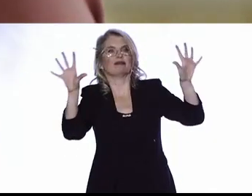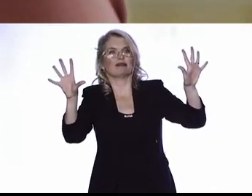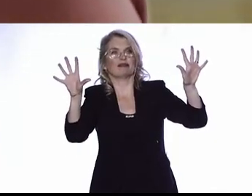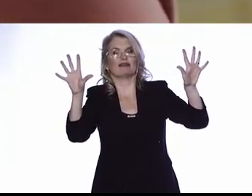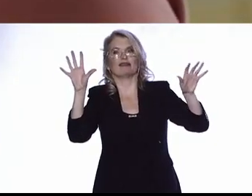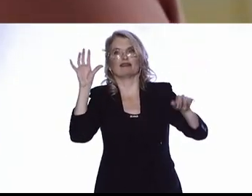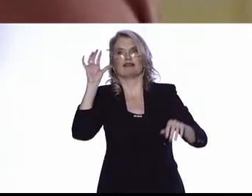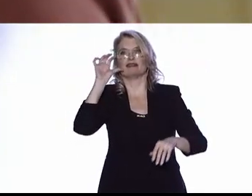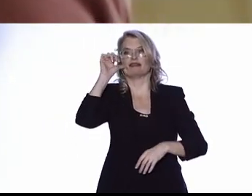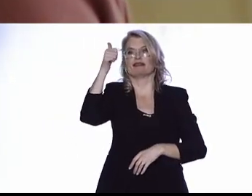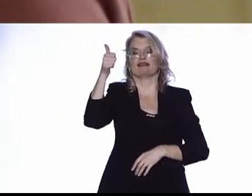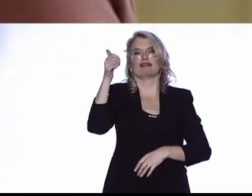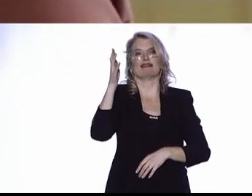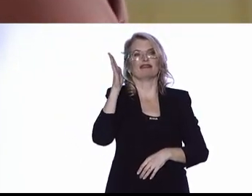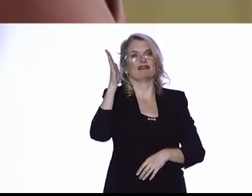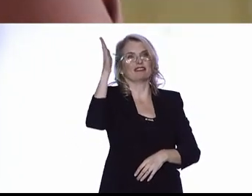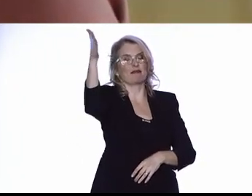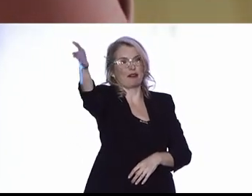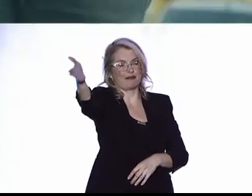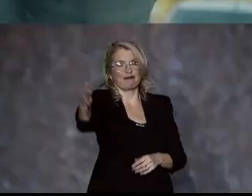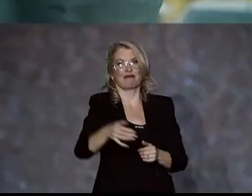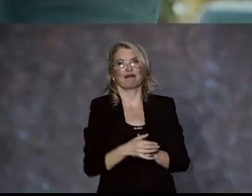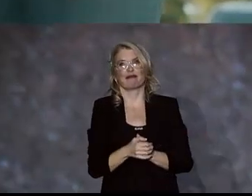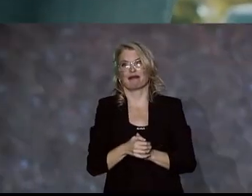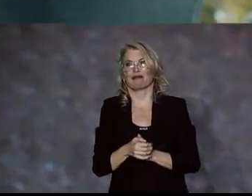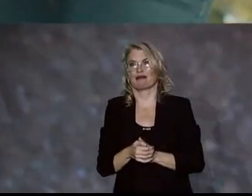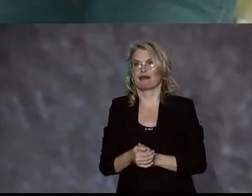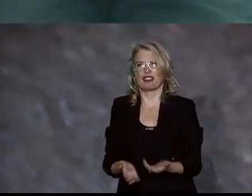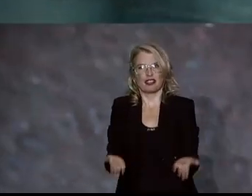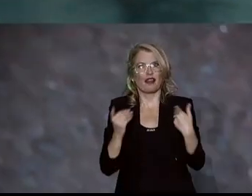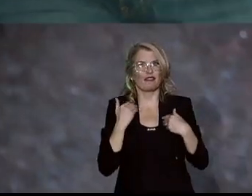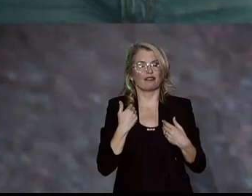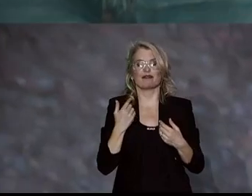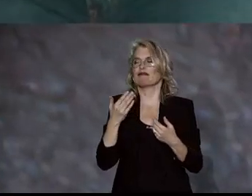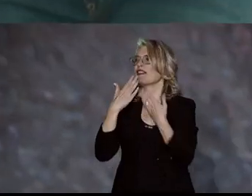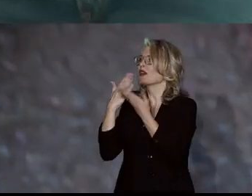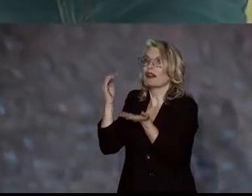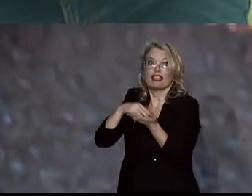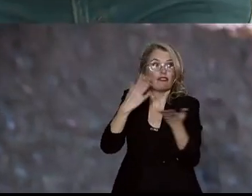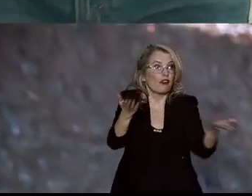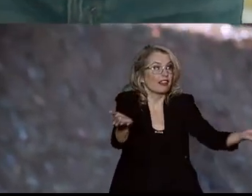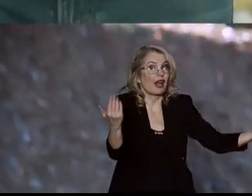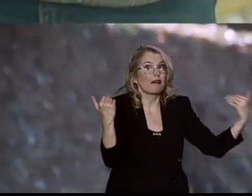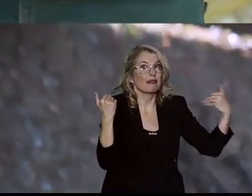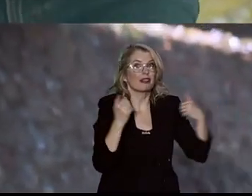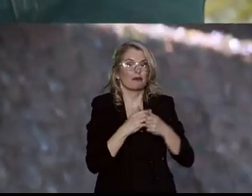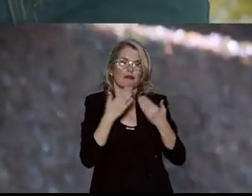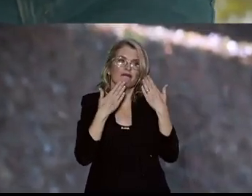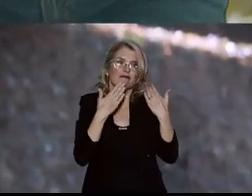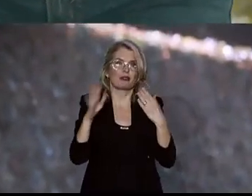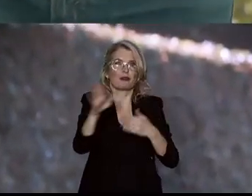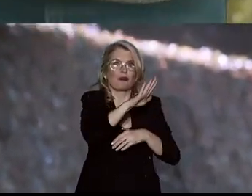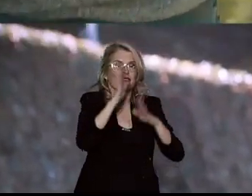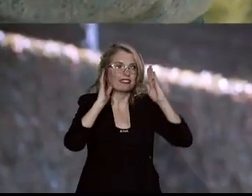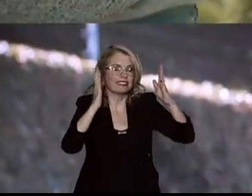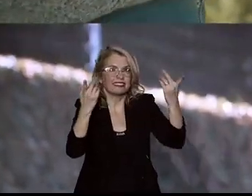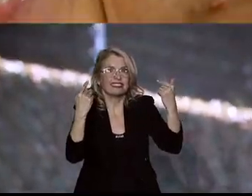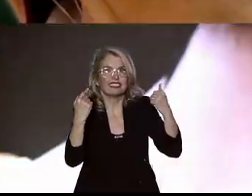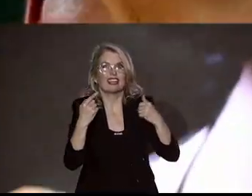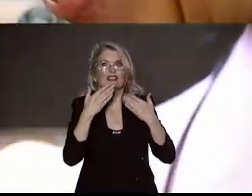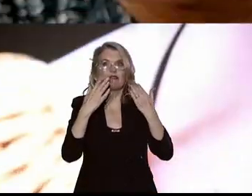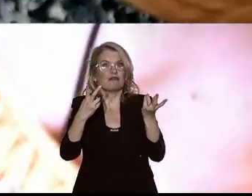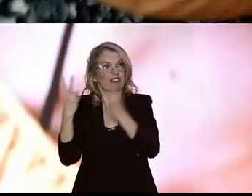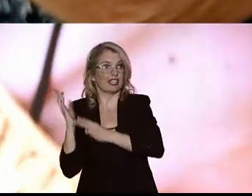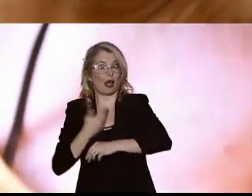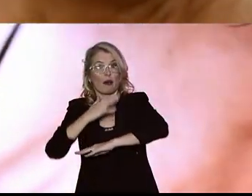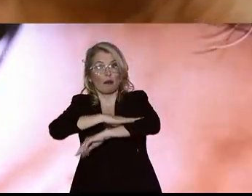for shaping a brighter tomorrow. So thank you again for coming. We appreciate your attendance. Come visit our